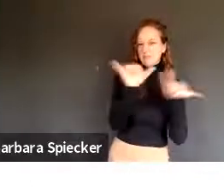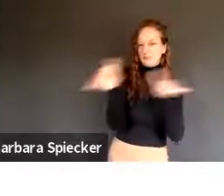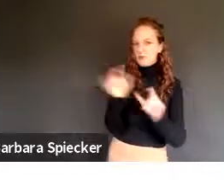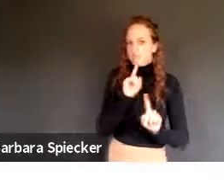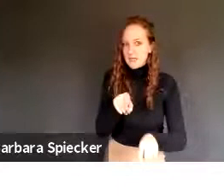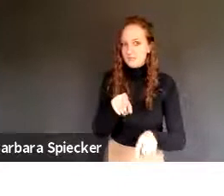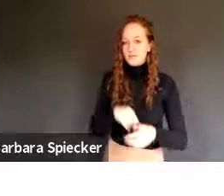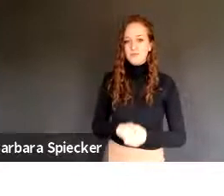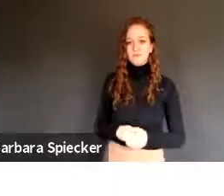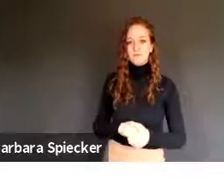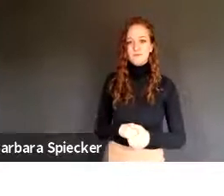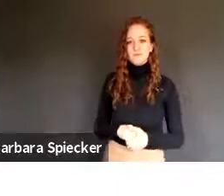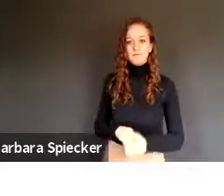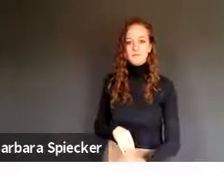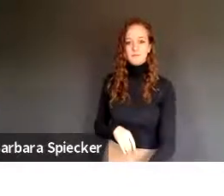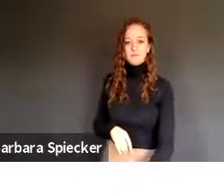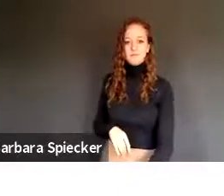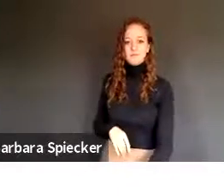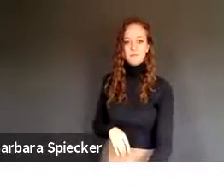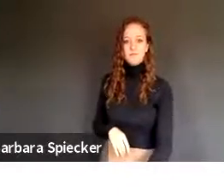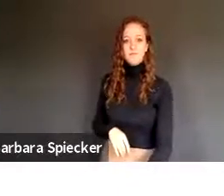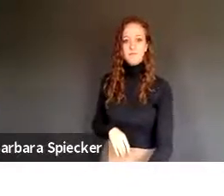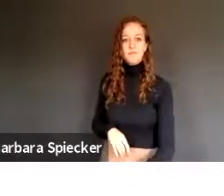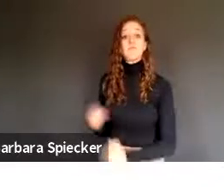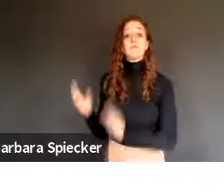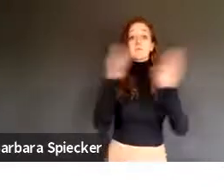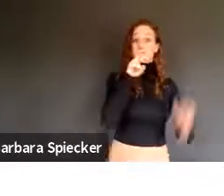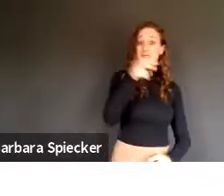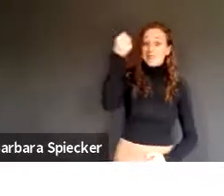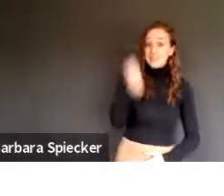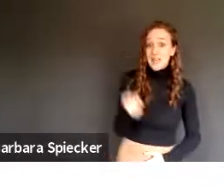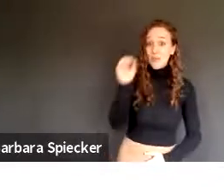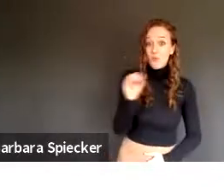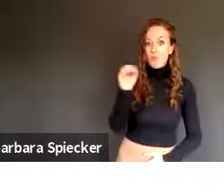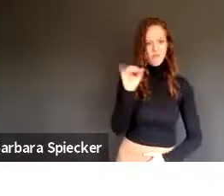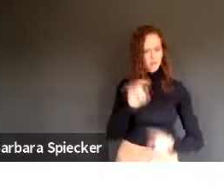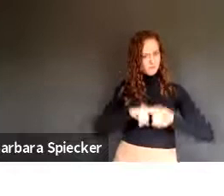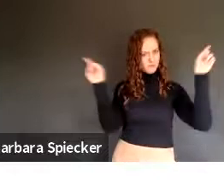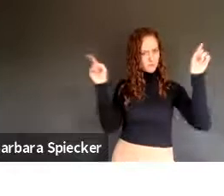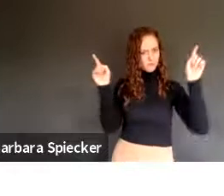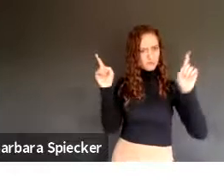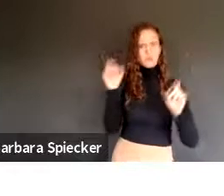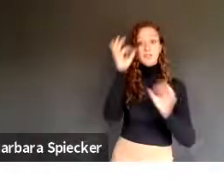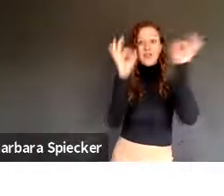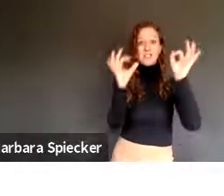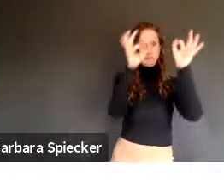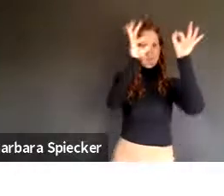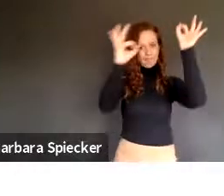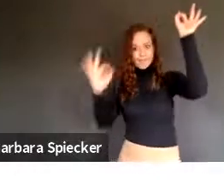The same is true in Central Oregon, represented by the green dots, a very similar response with arrows moving more towards the bottom